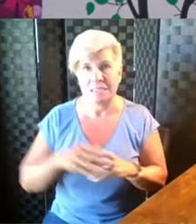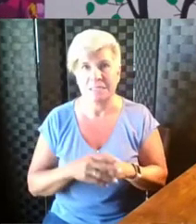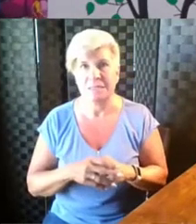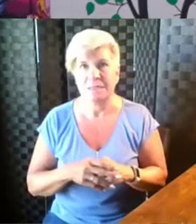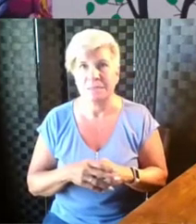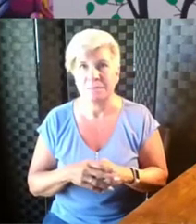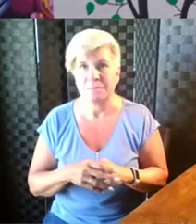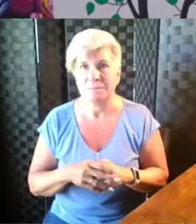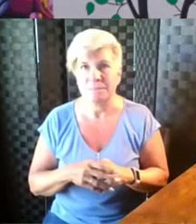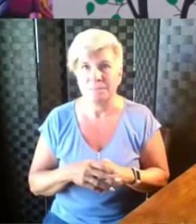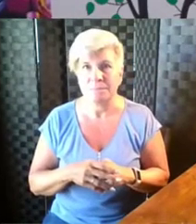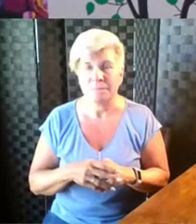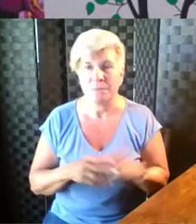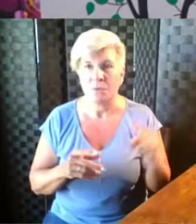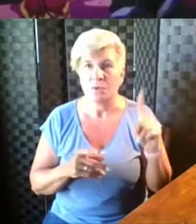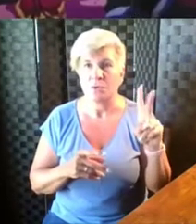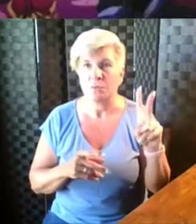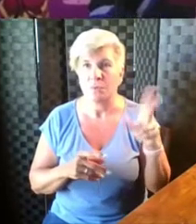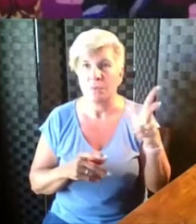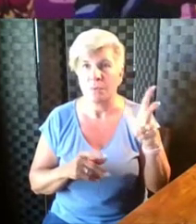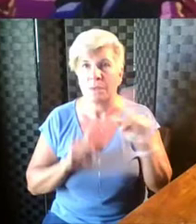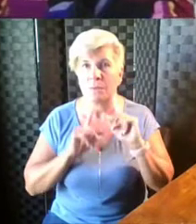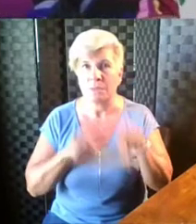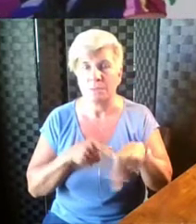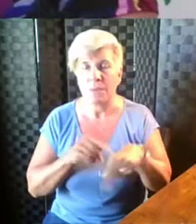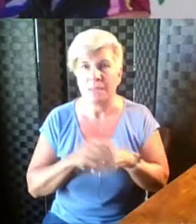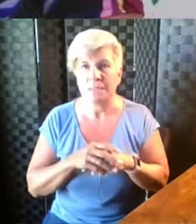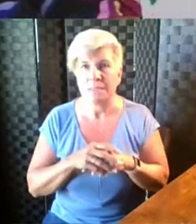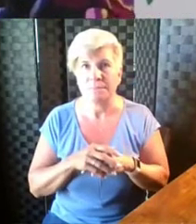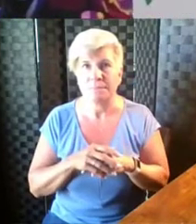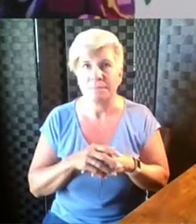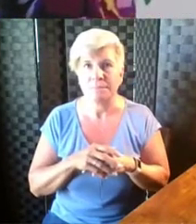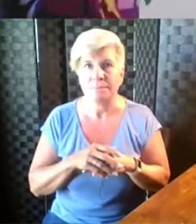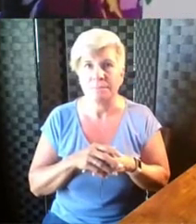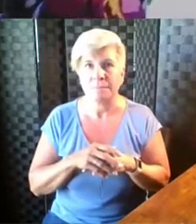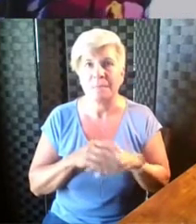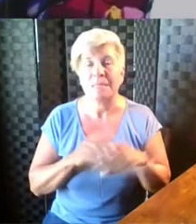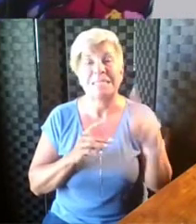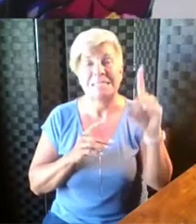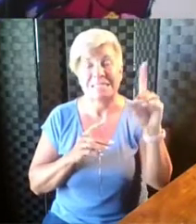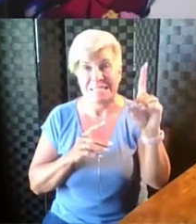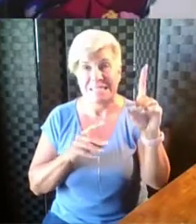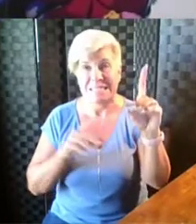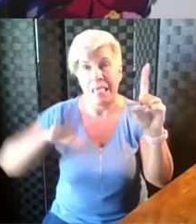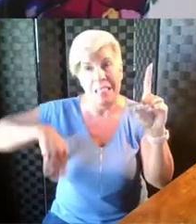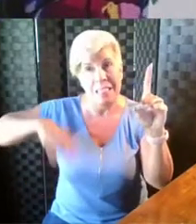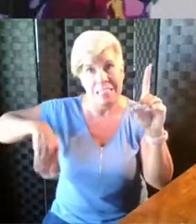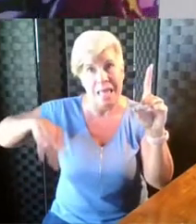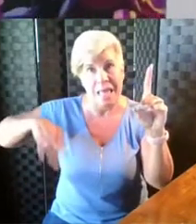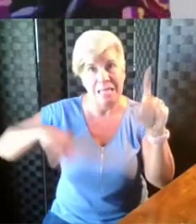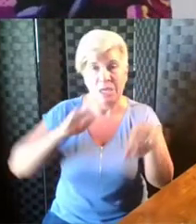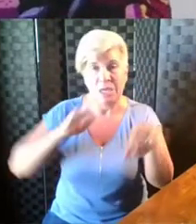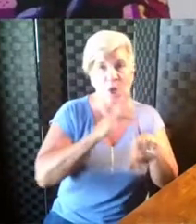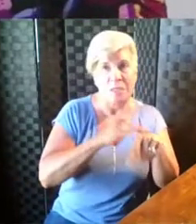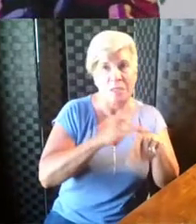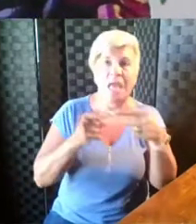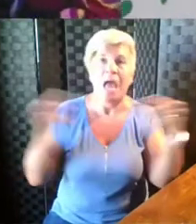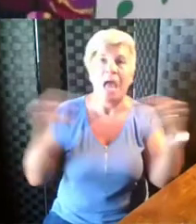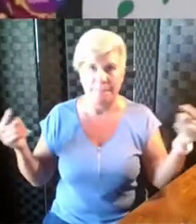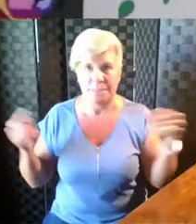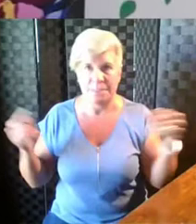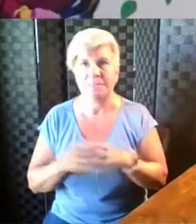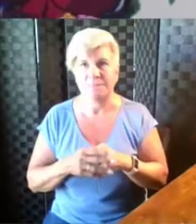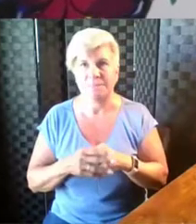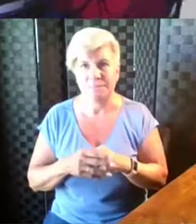late. Ready? 1, 2, 3, respond. Late. Late and early are